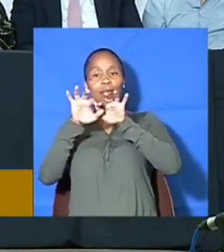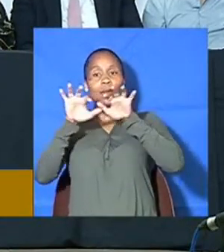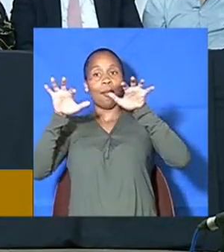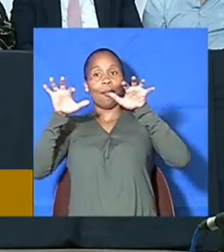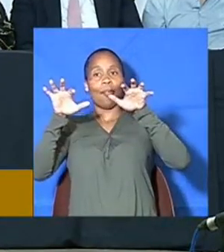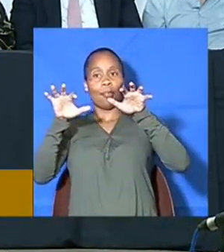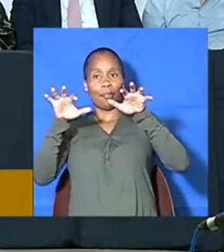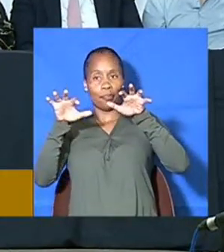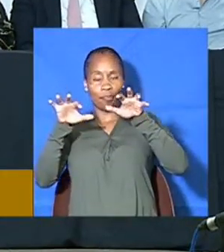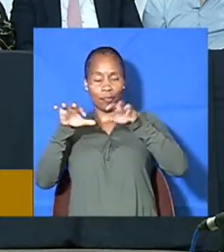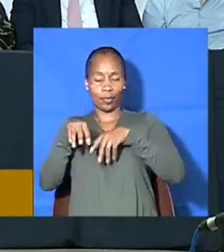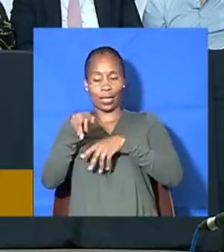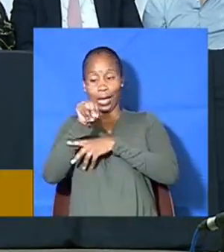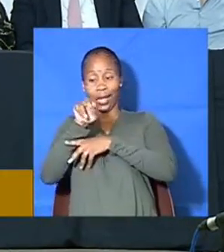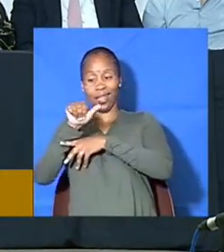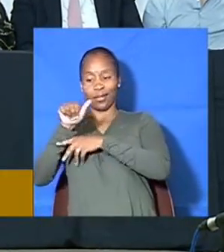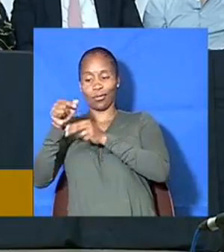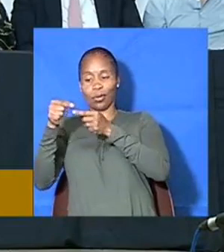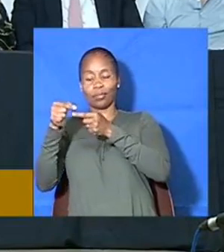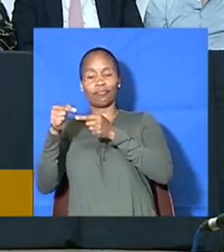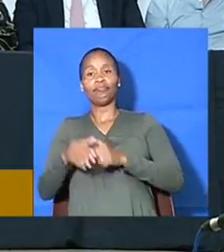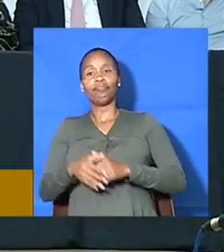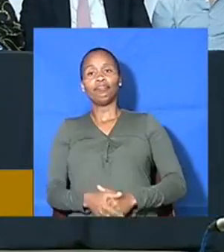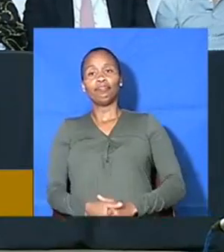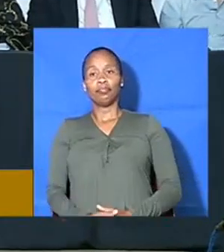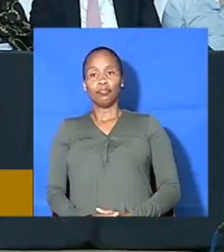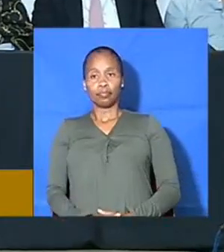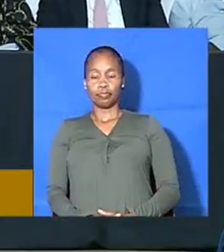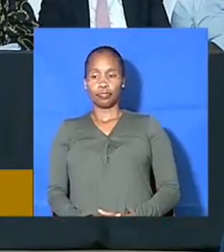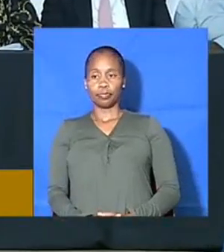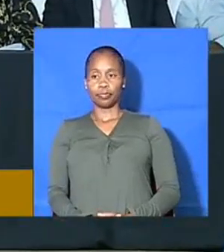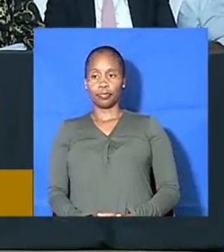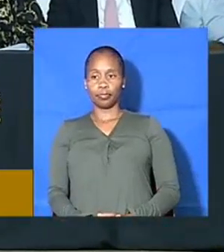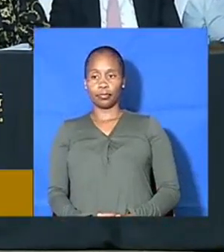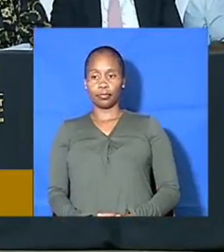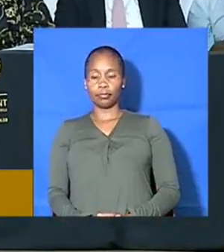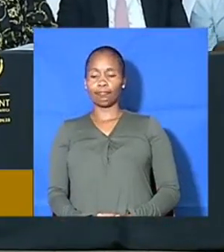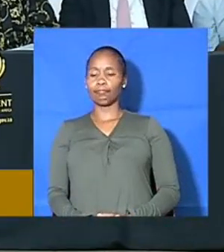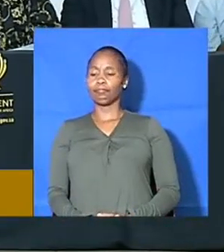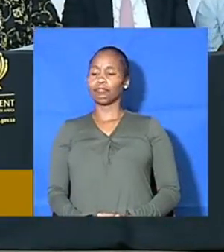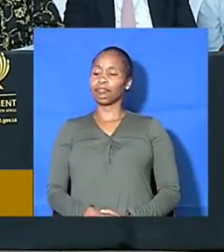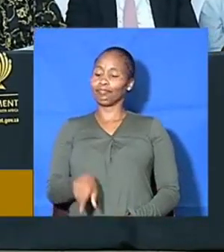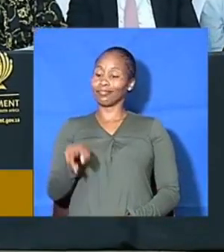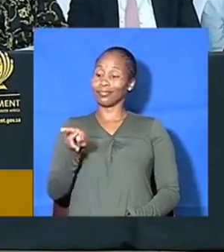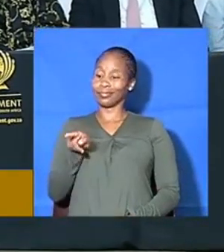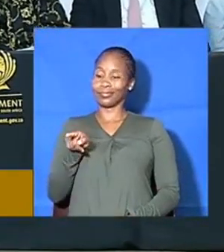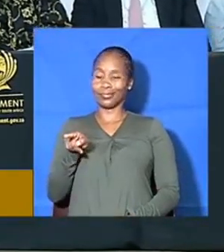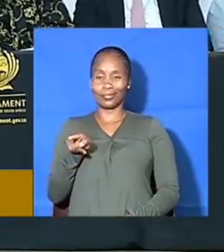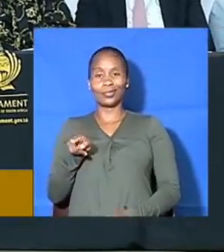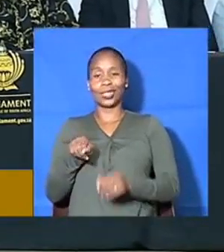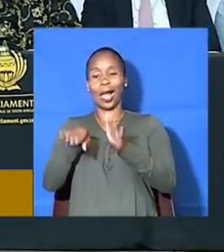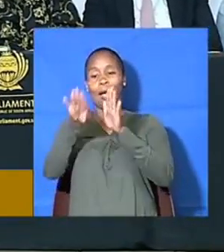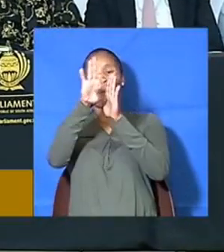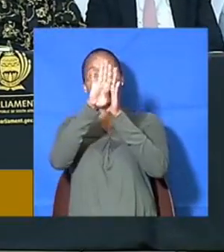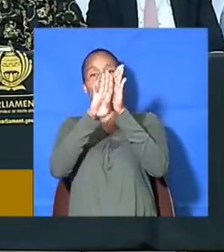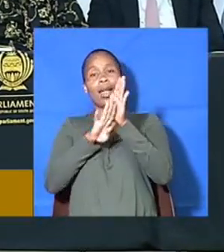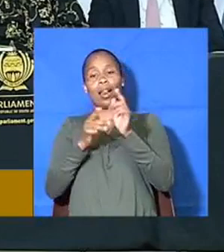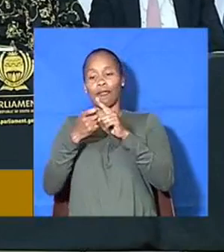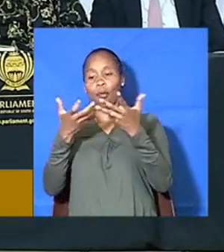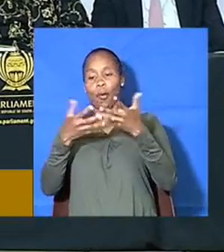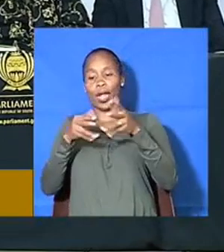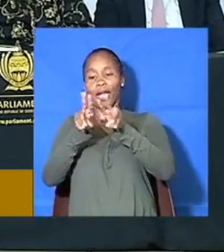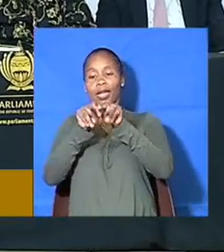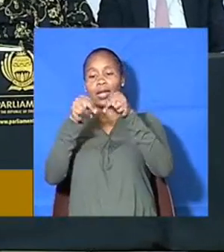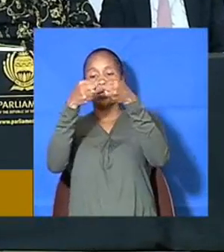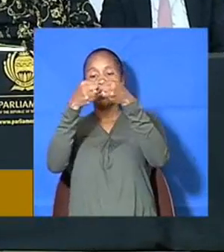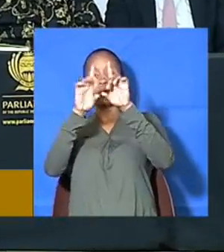of the provincial legislature who have been introduced, I hope can you see them again, the members of the provincial legislature who are here with